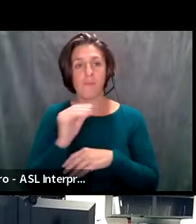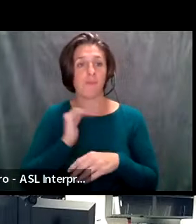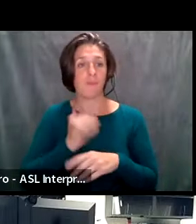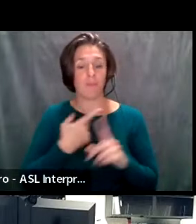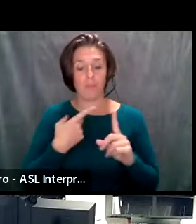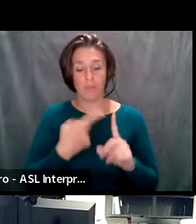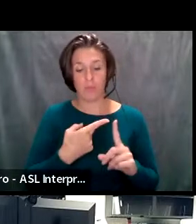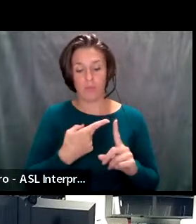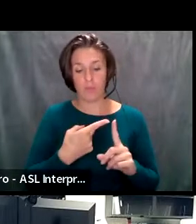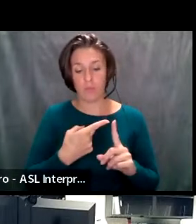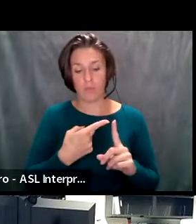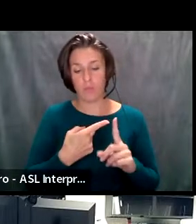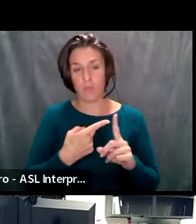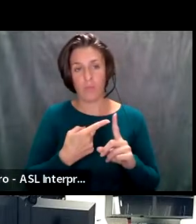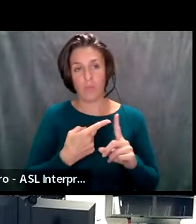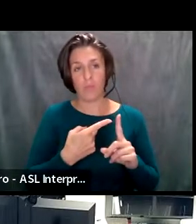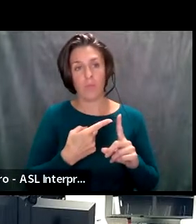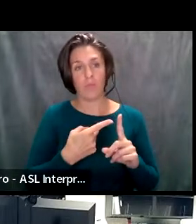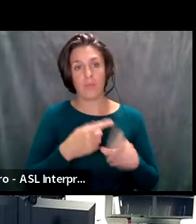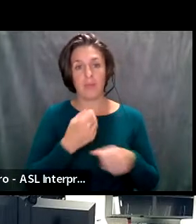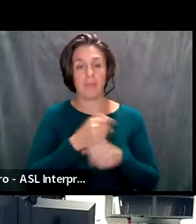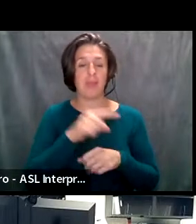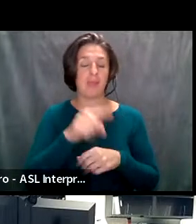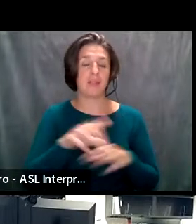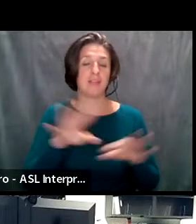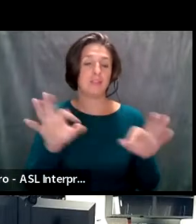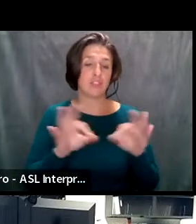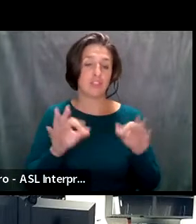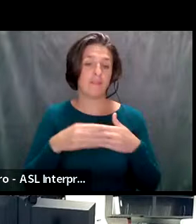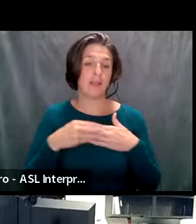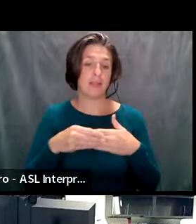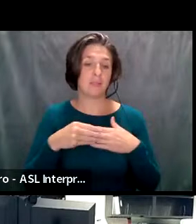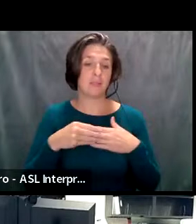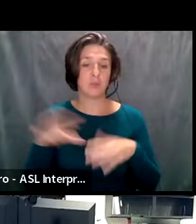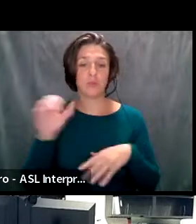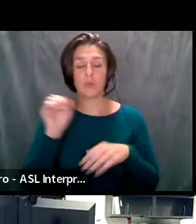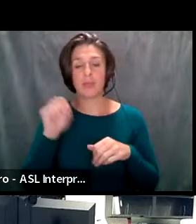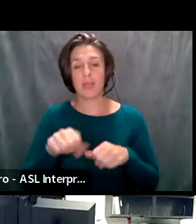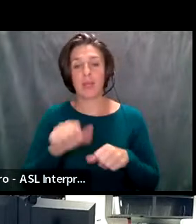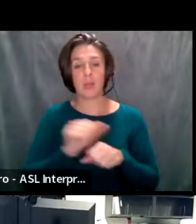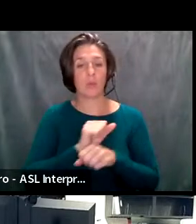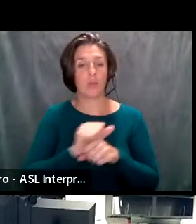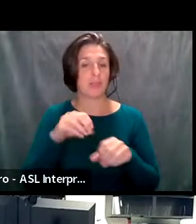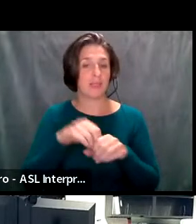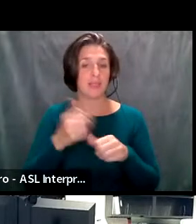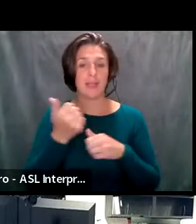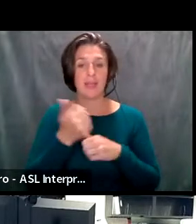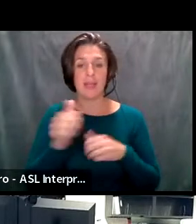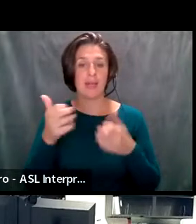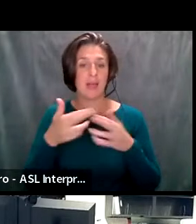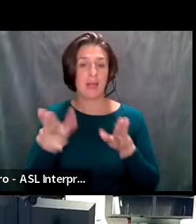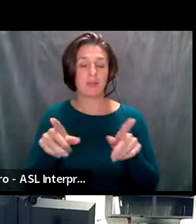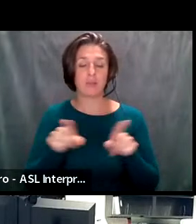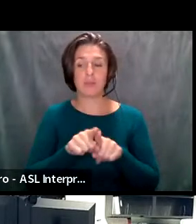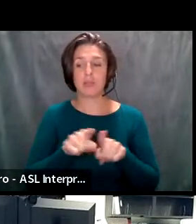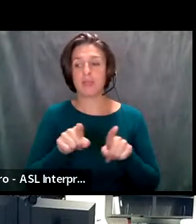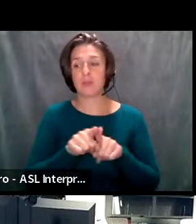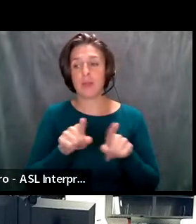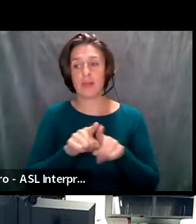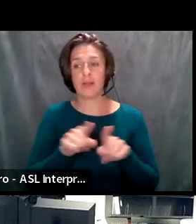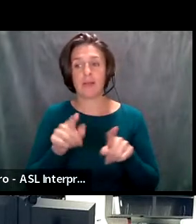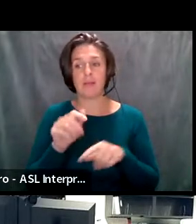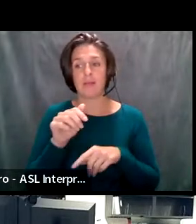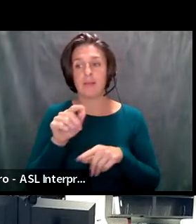is to make that furniture flexible so that it can work in any classroom as well as